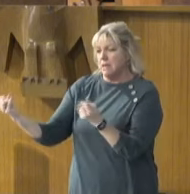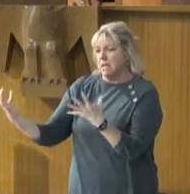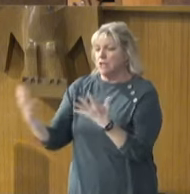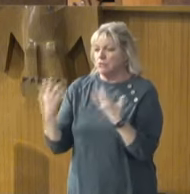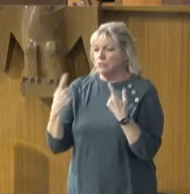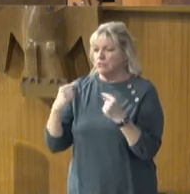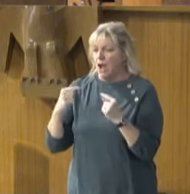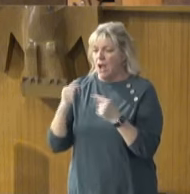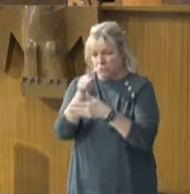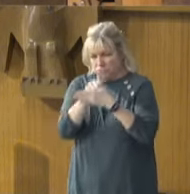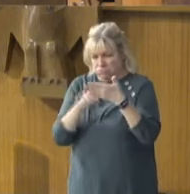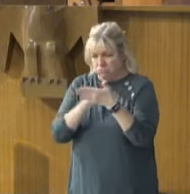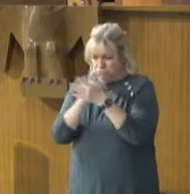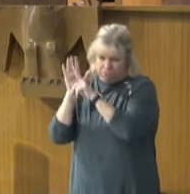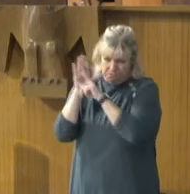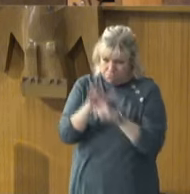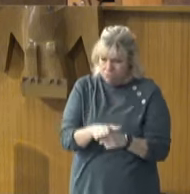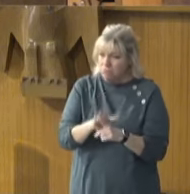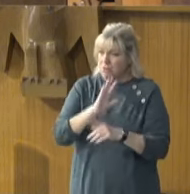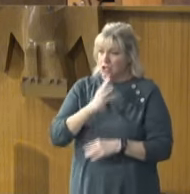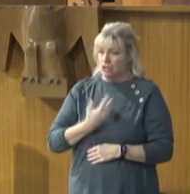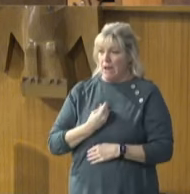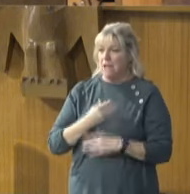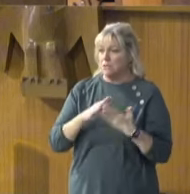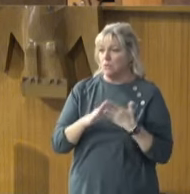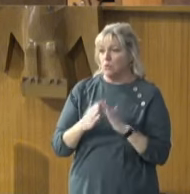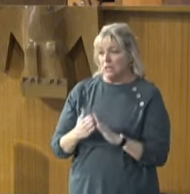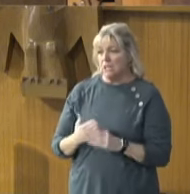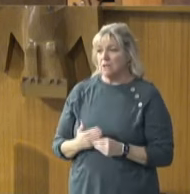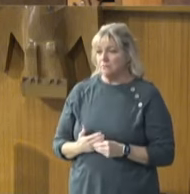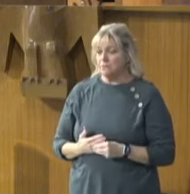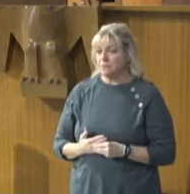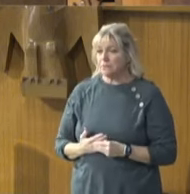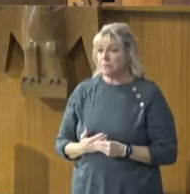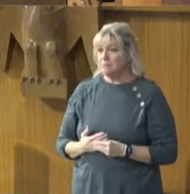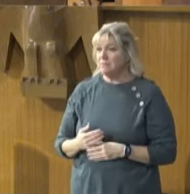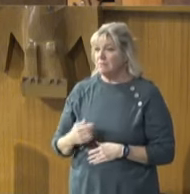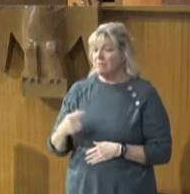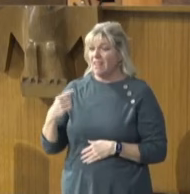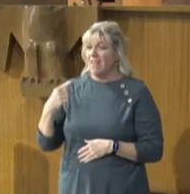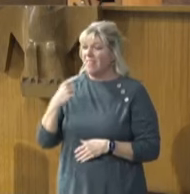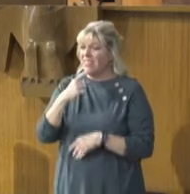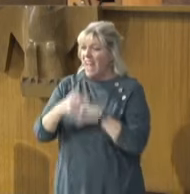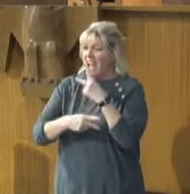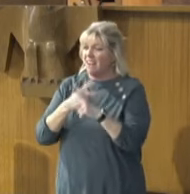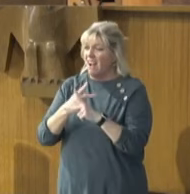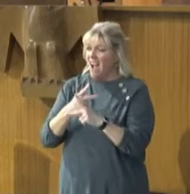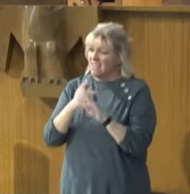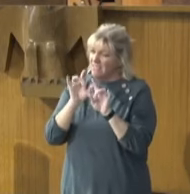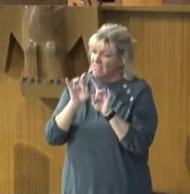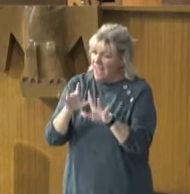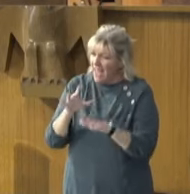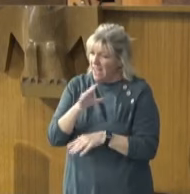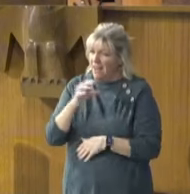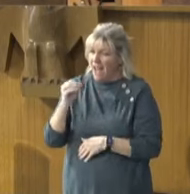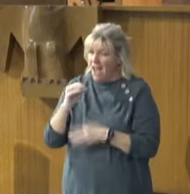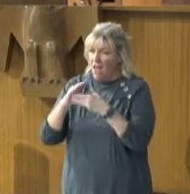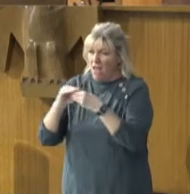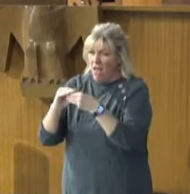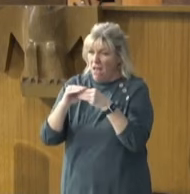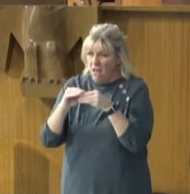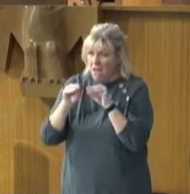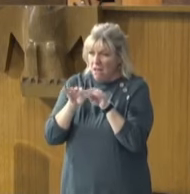transgender community and anyone who supports them. The result of this vitriol and this rhetoric is that anti